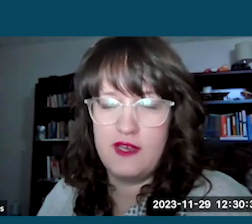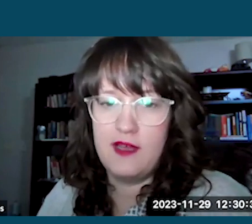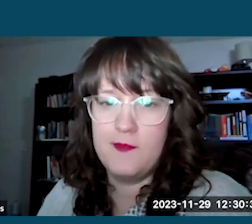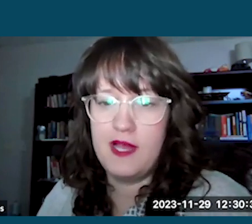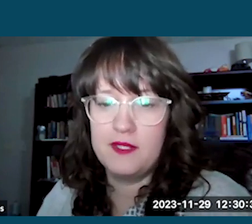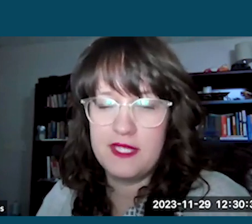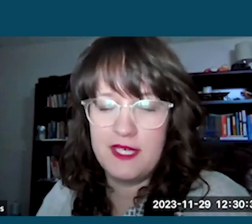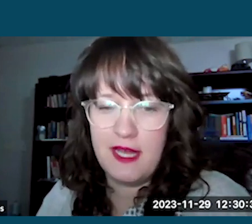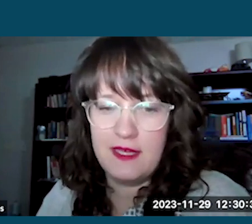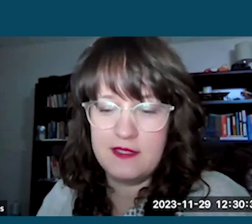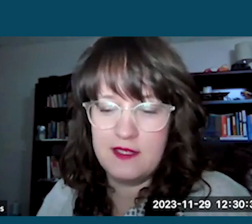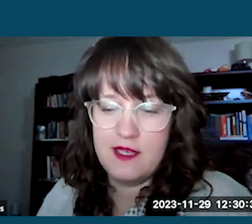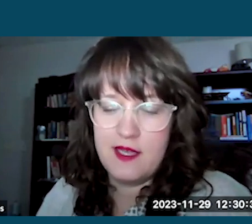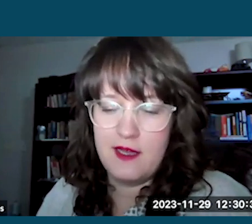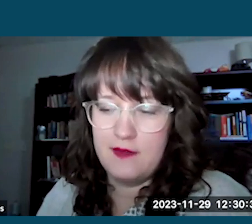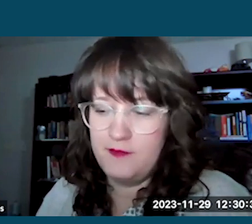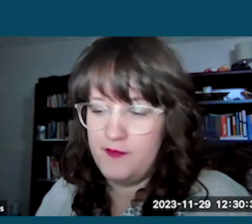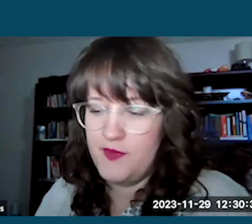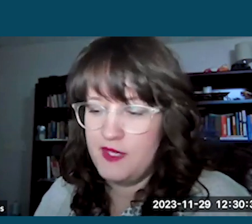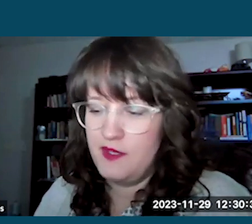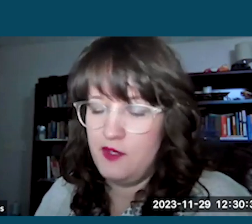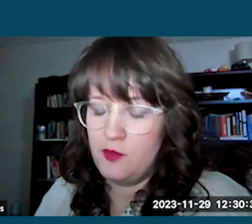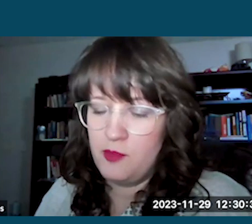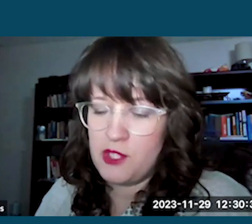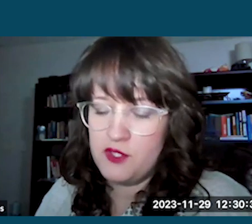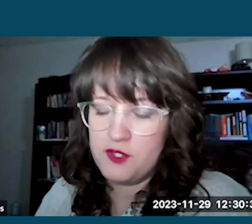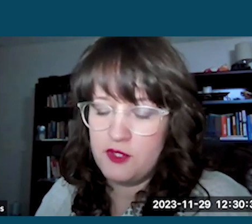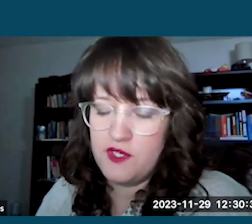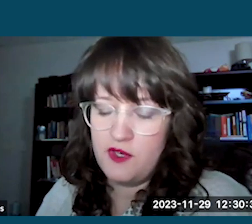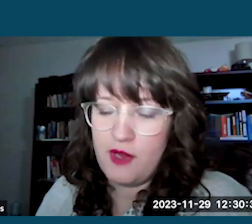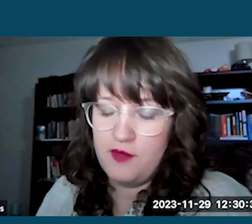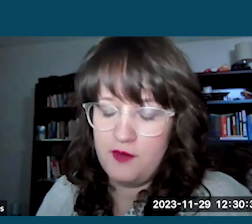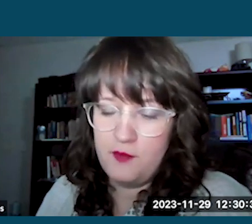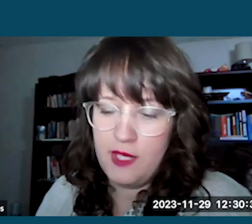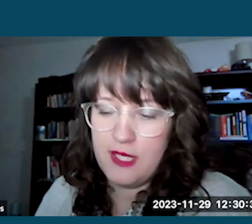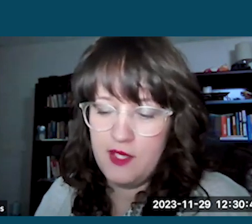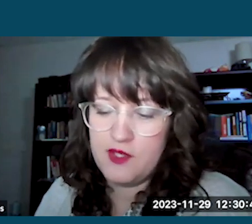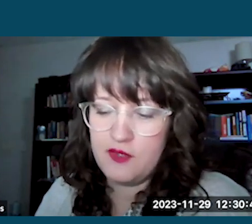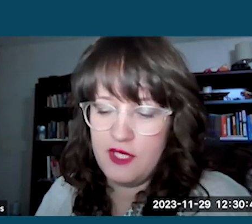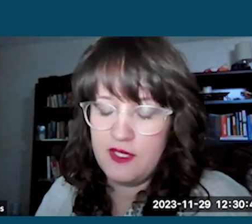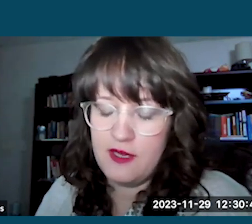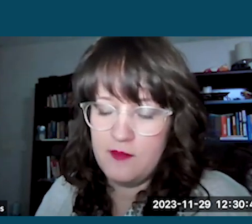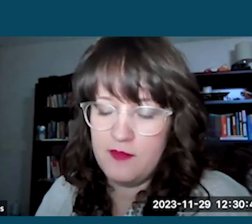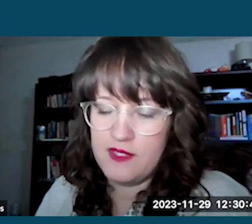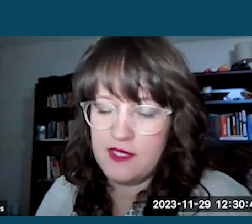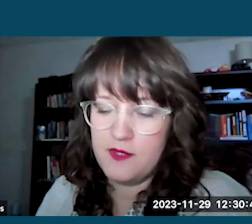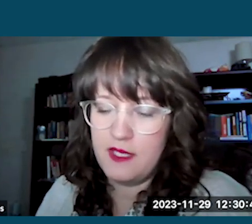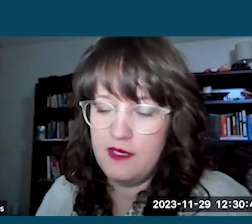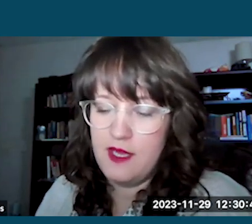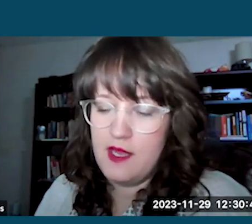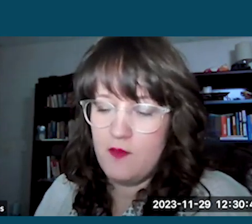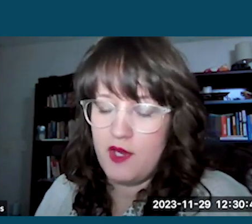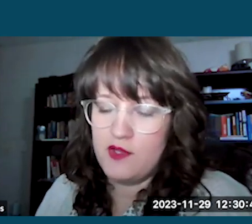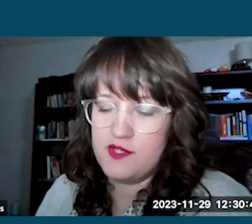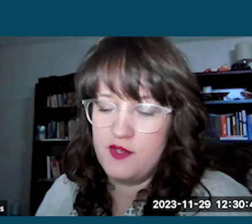care? And I will say that you know, personal stories are a good way to illustrate